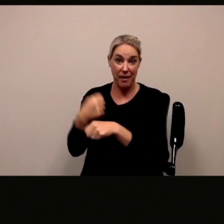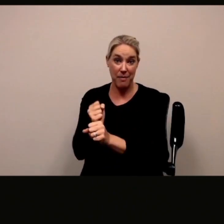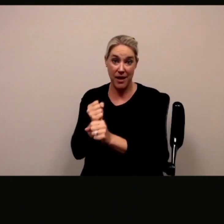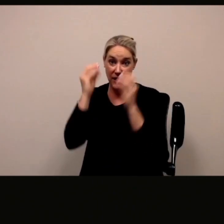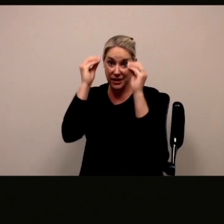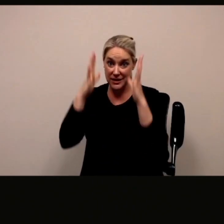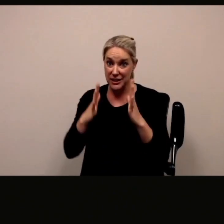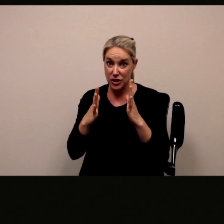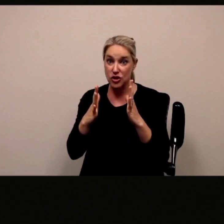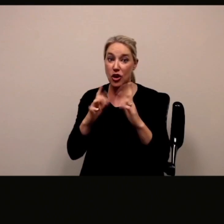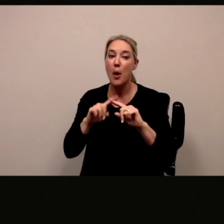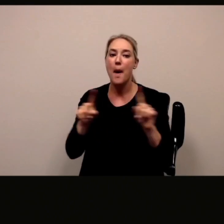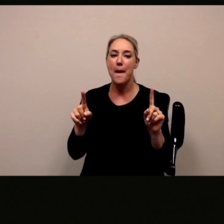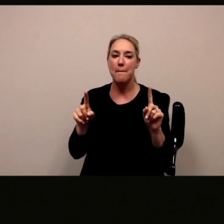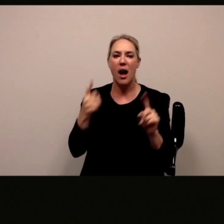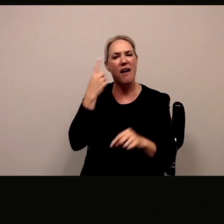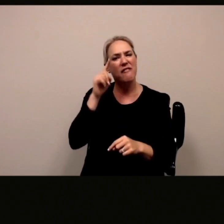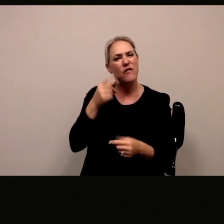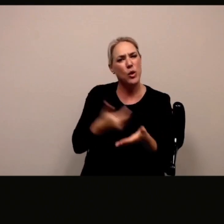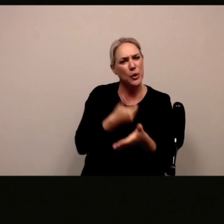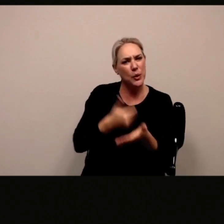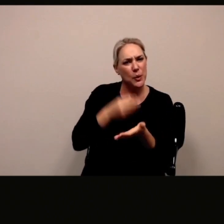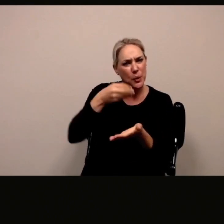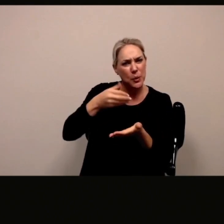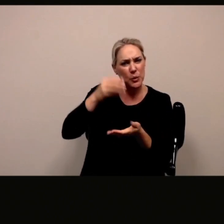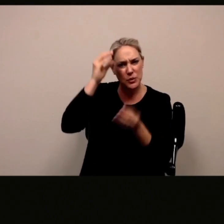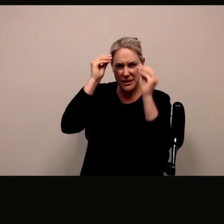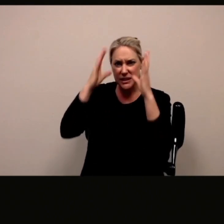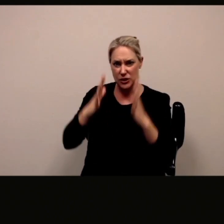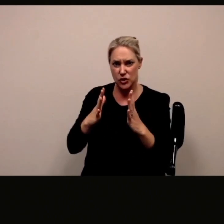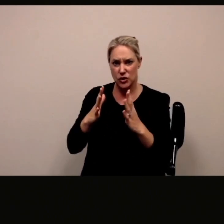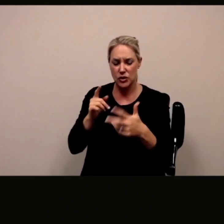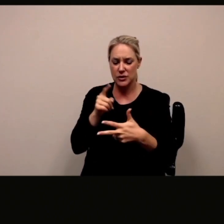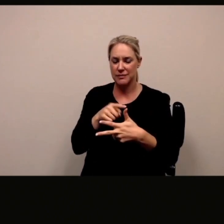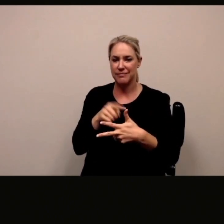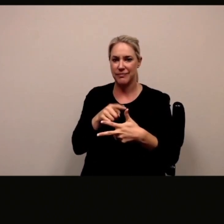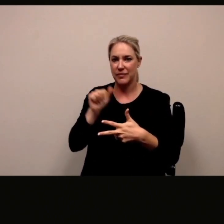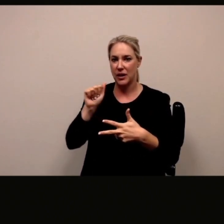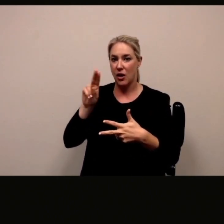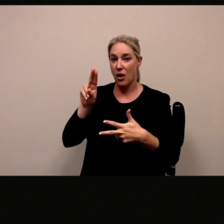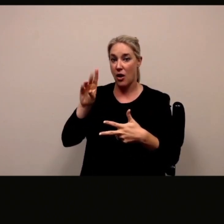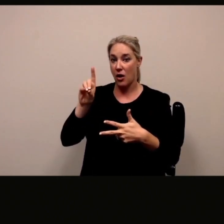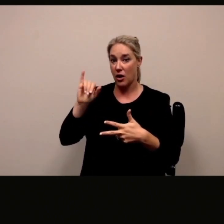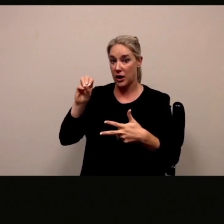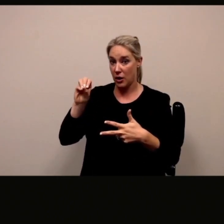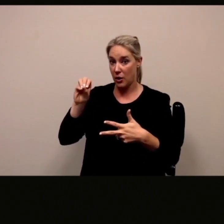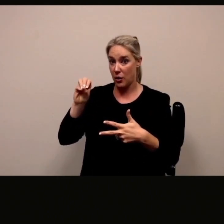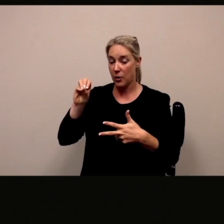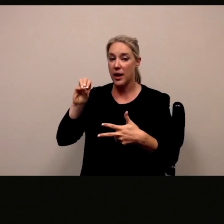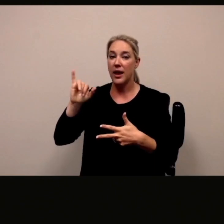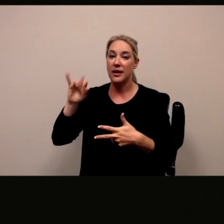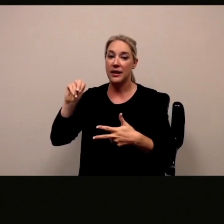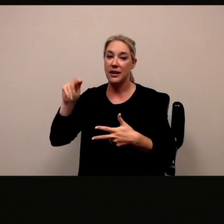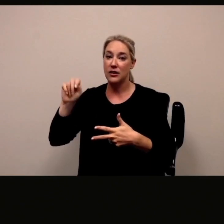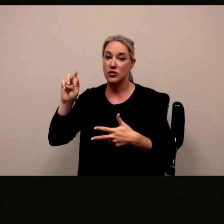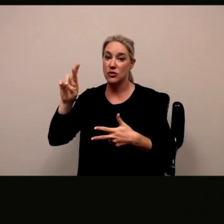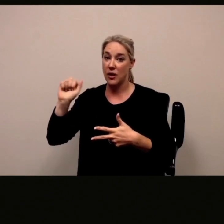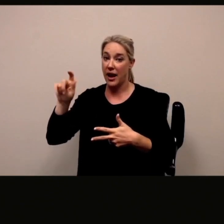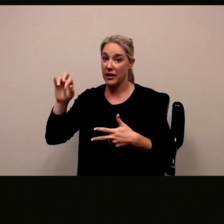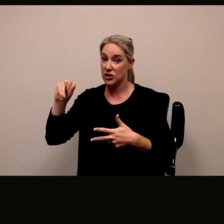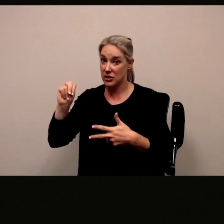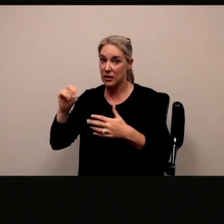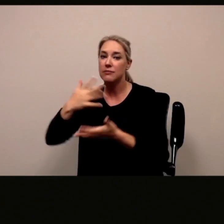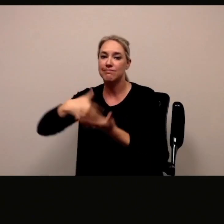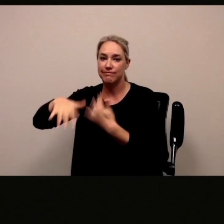for new teachers, audio and interaction tends to be one of the best project archetypes that scales really well. You're talking